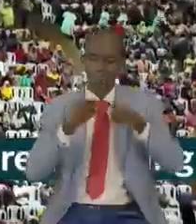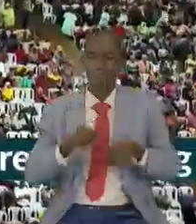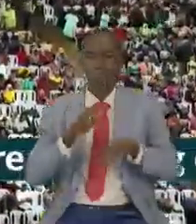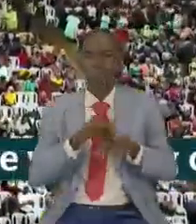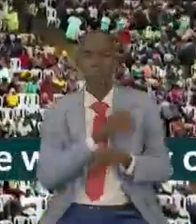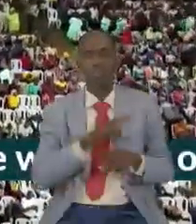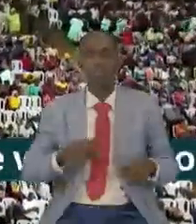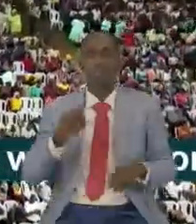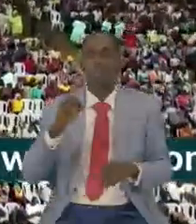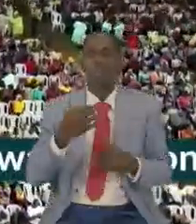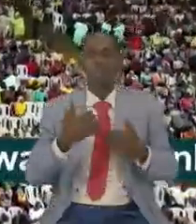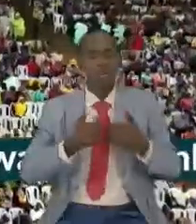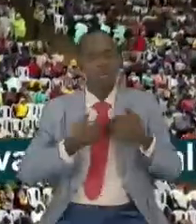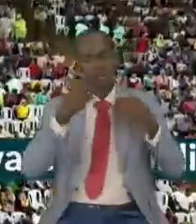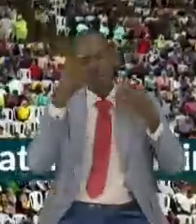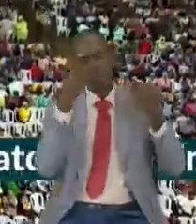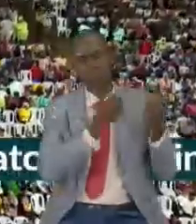Eleme language, go down there.